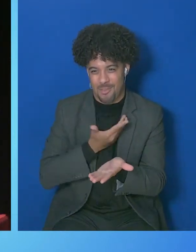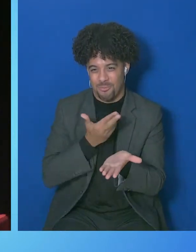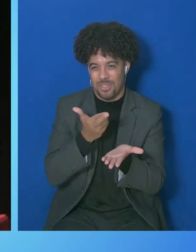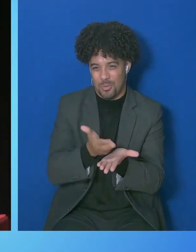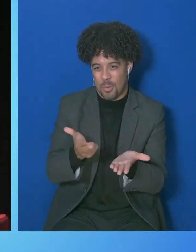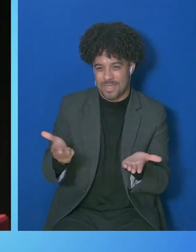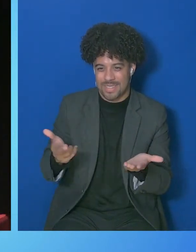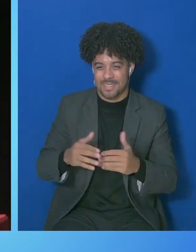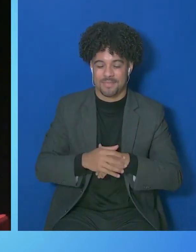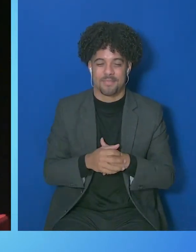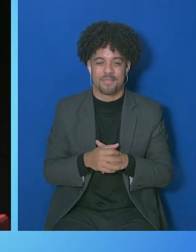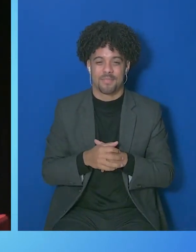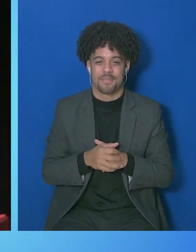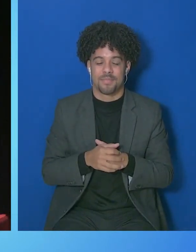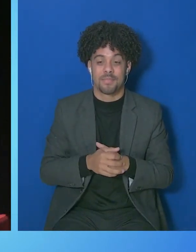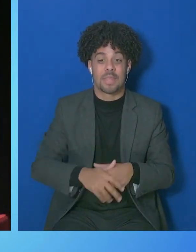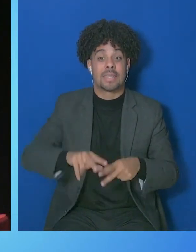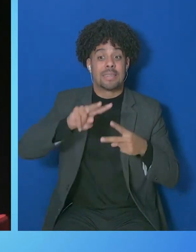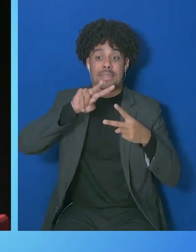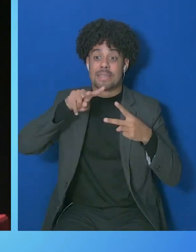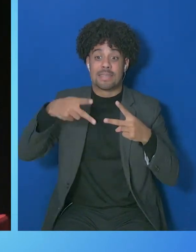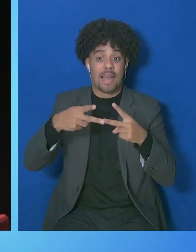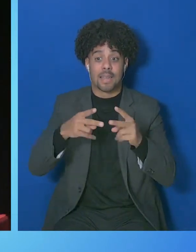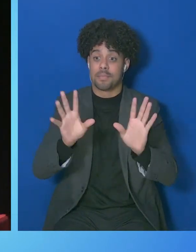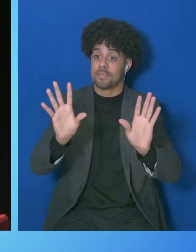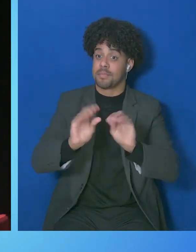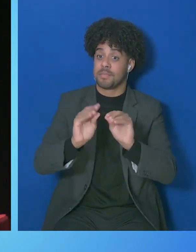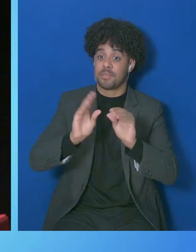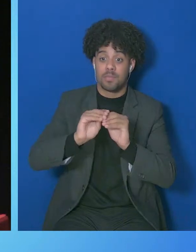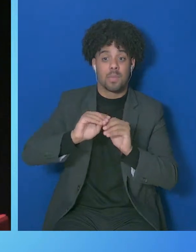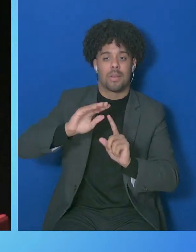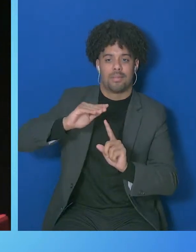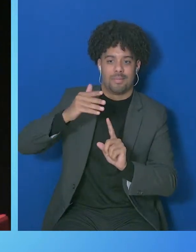The second work study session will be scheduled for April,